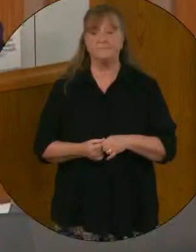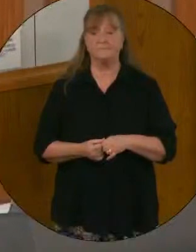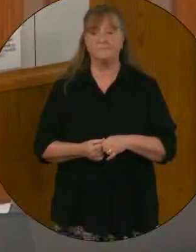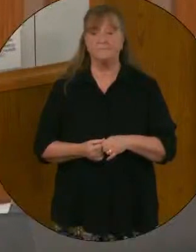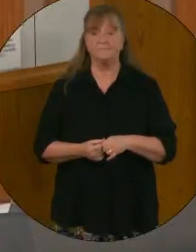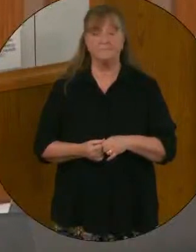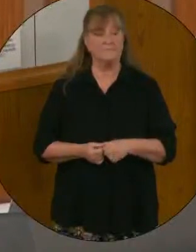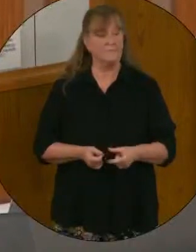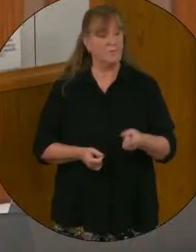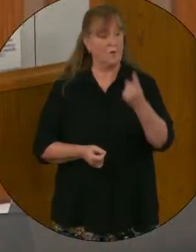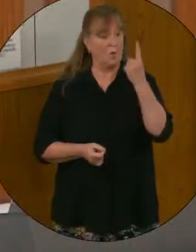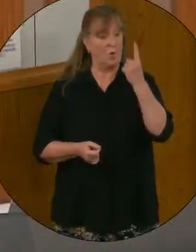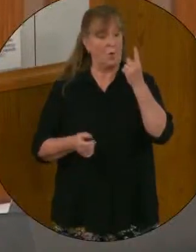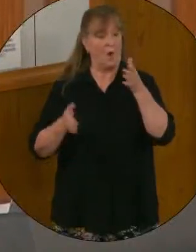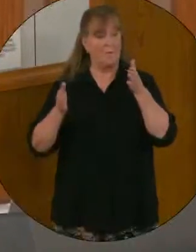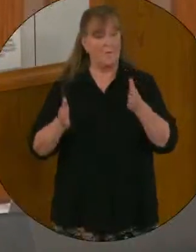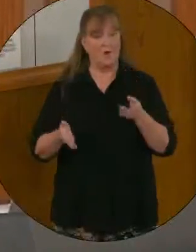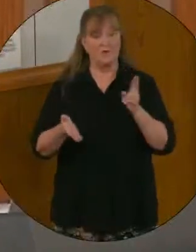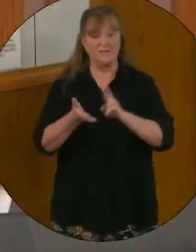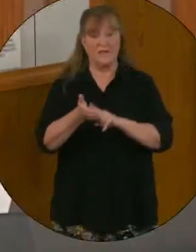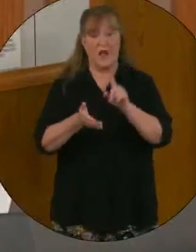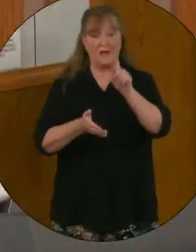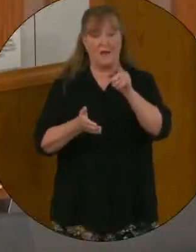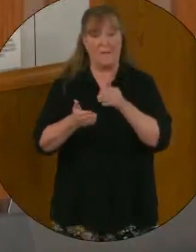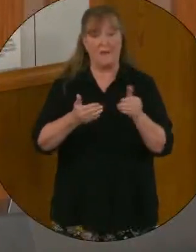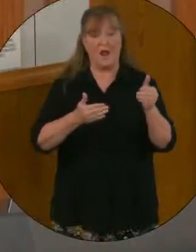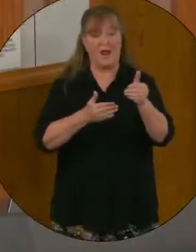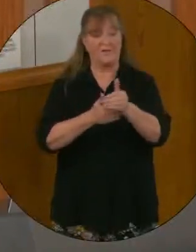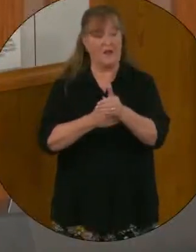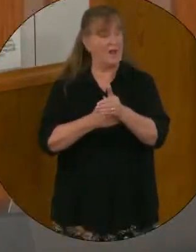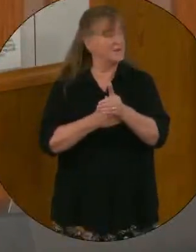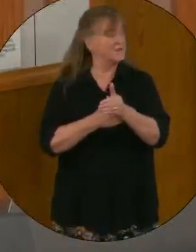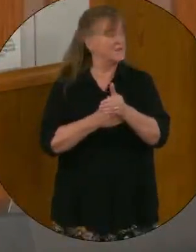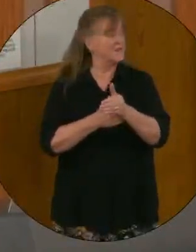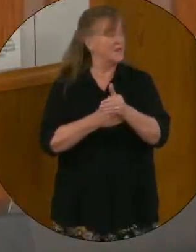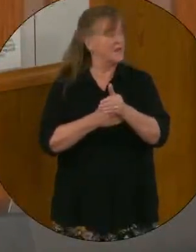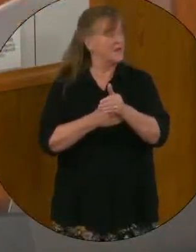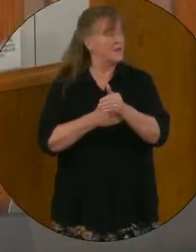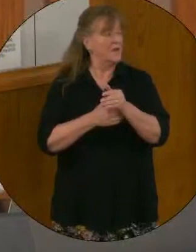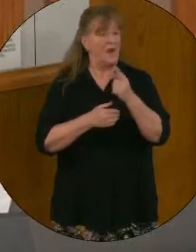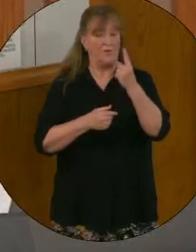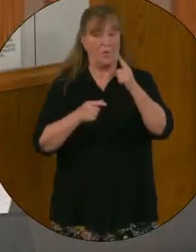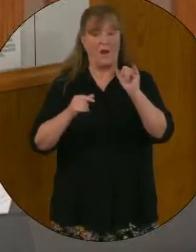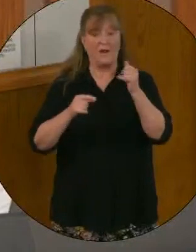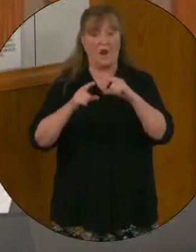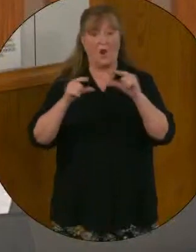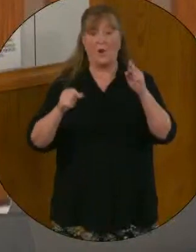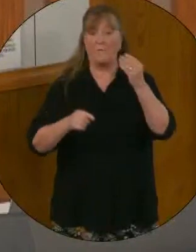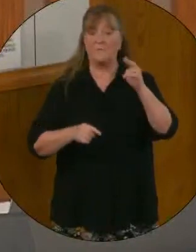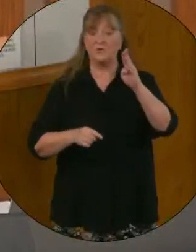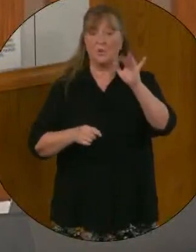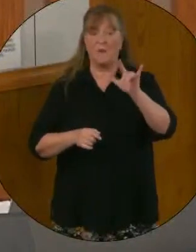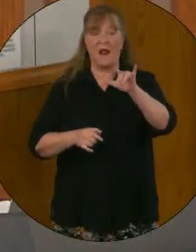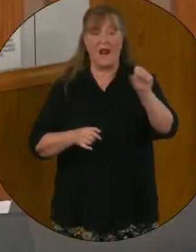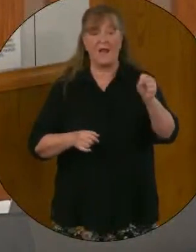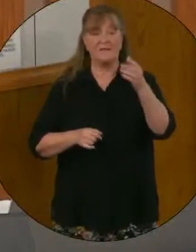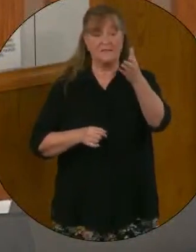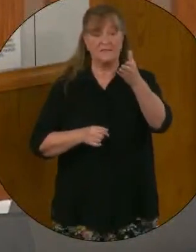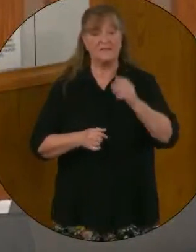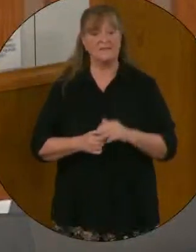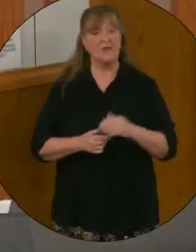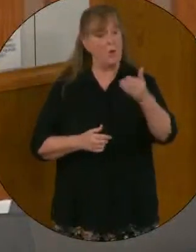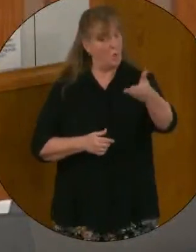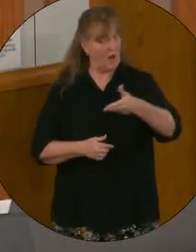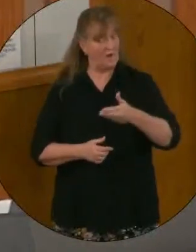We have one person who has signed up in advance. I don't have any additional yellow cards. It's Mr. Bayless. Are you here today? Hi,